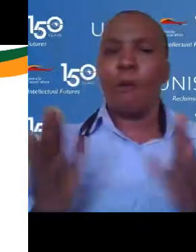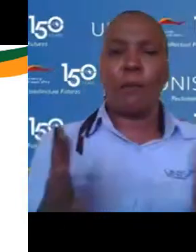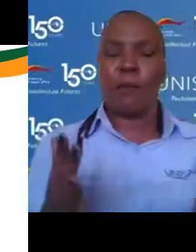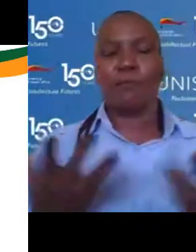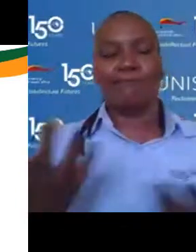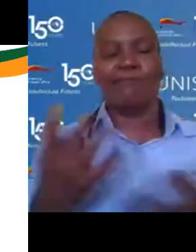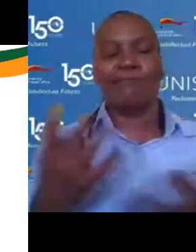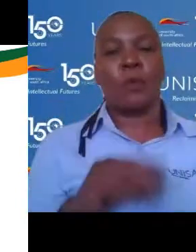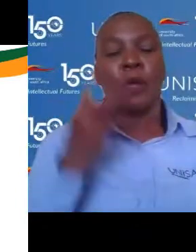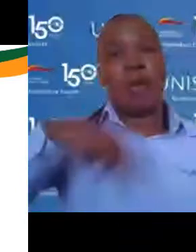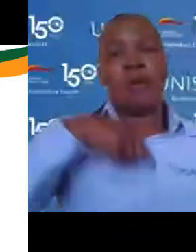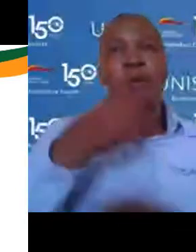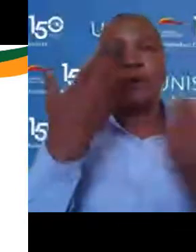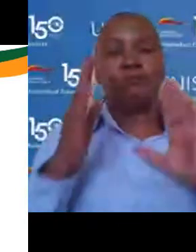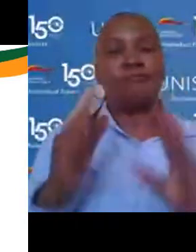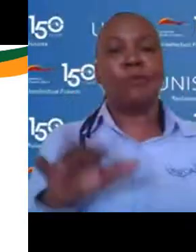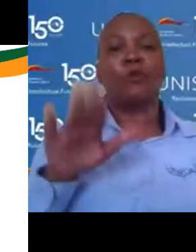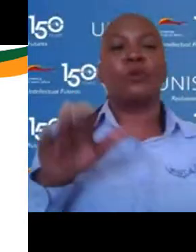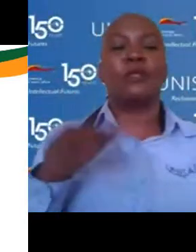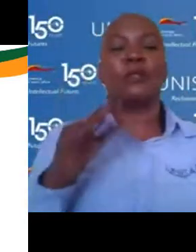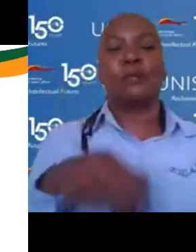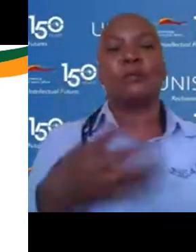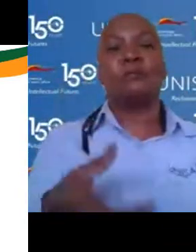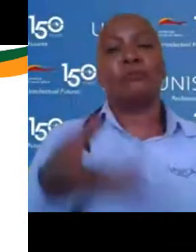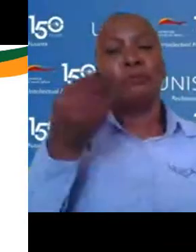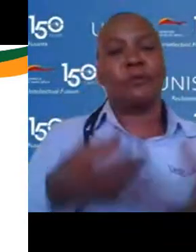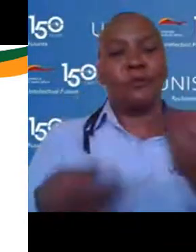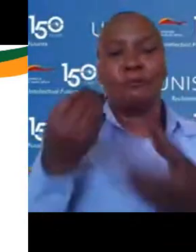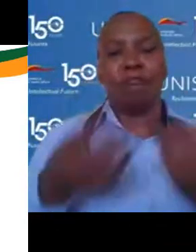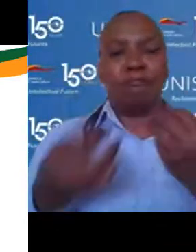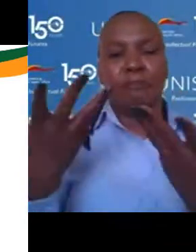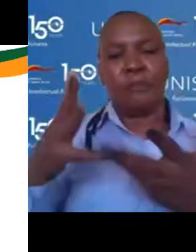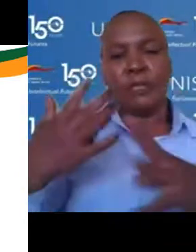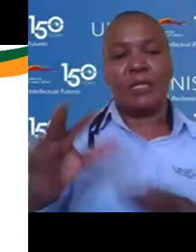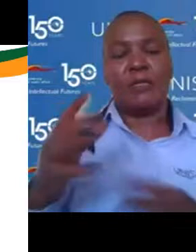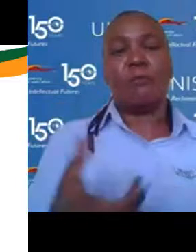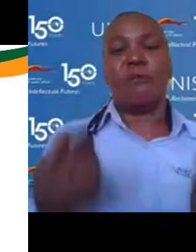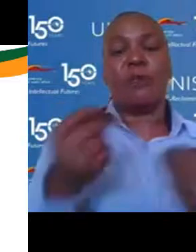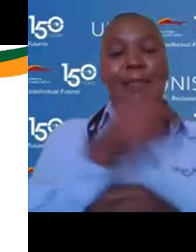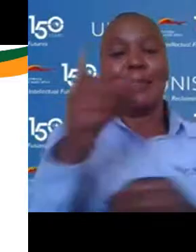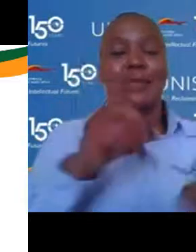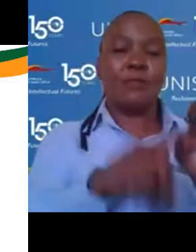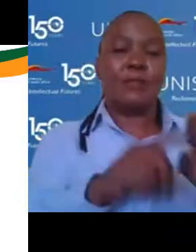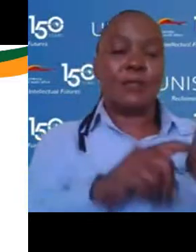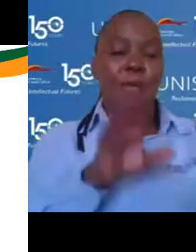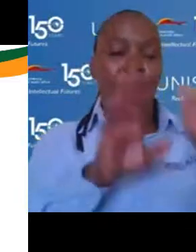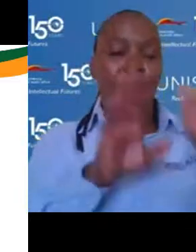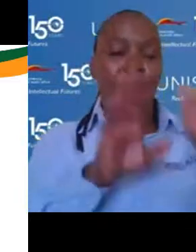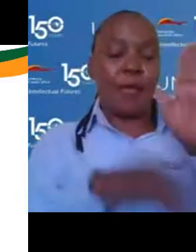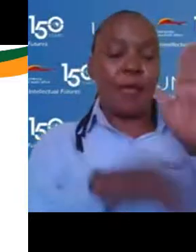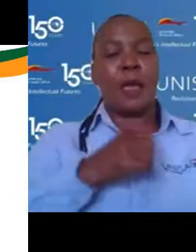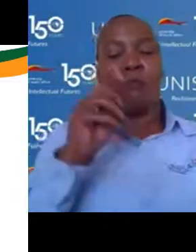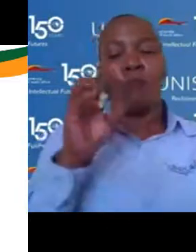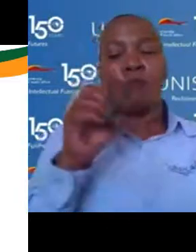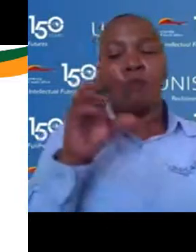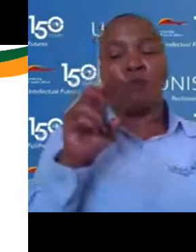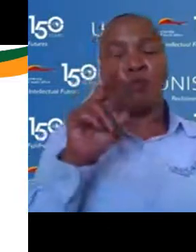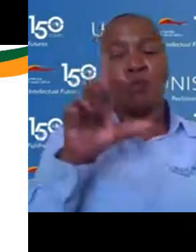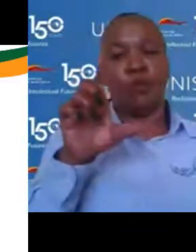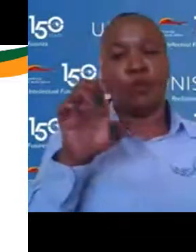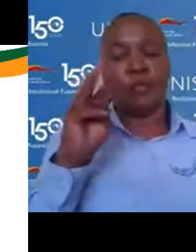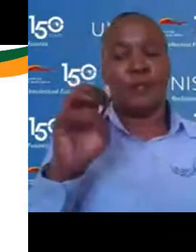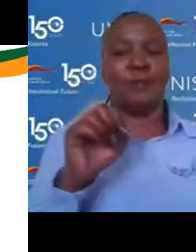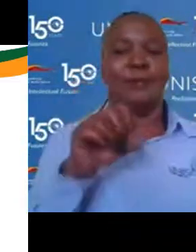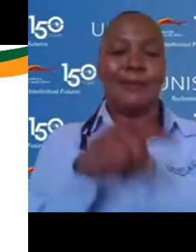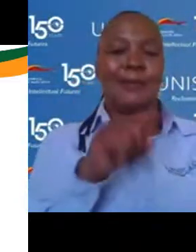are automatically loaded, and thus you may find these courses under your My Modules. There are also